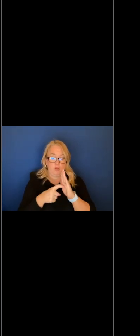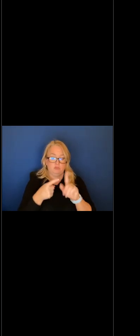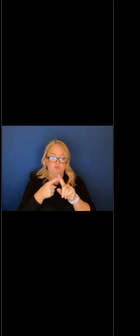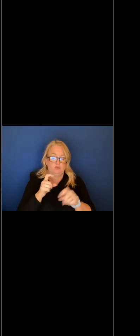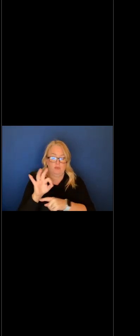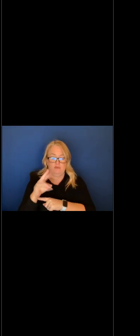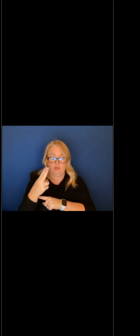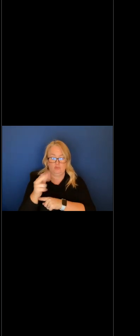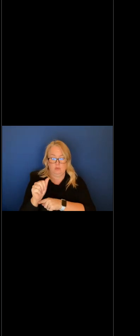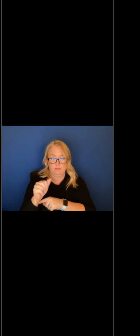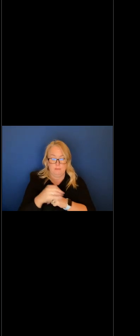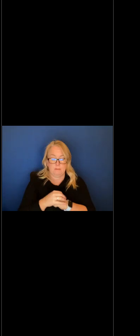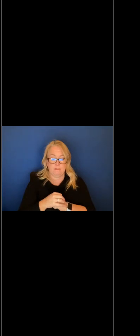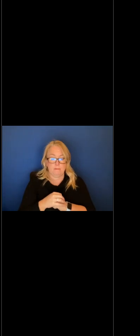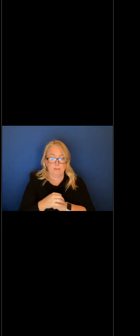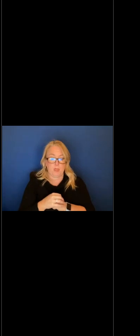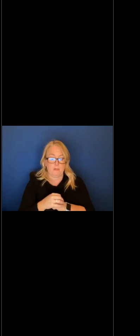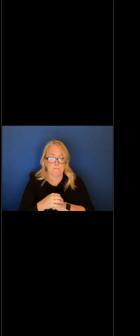FHA.